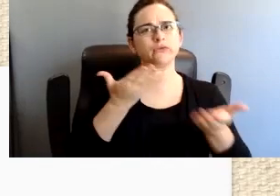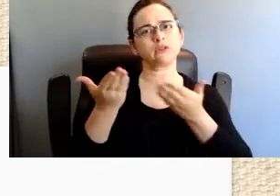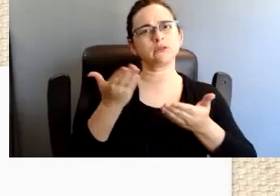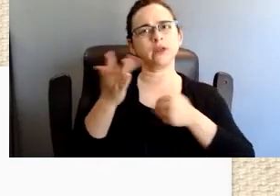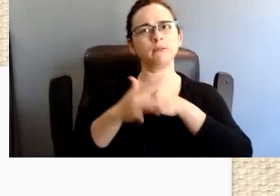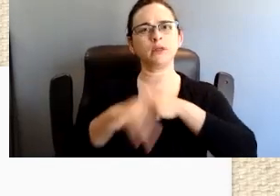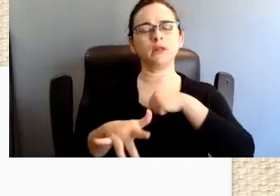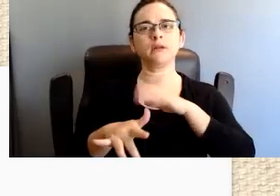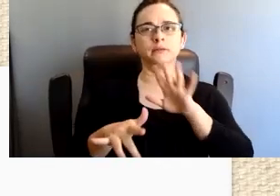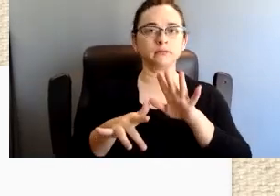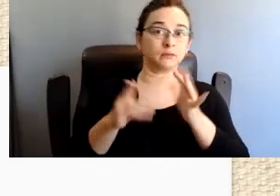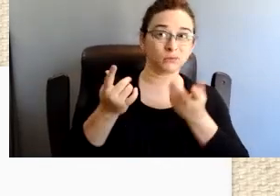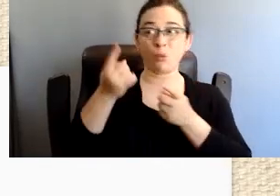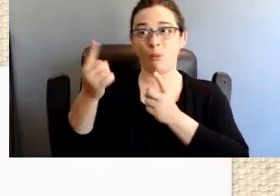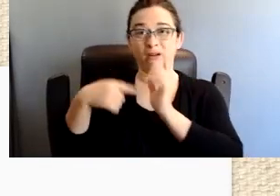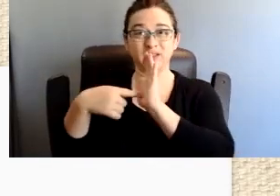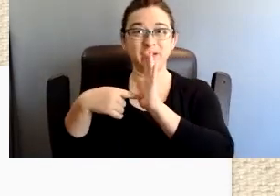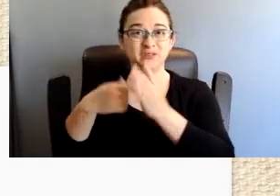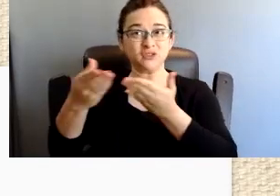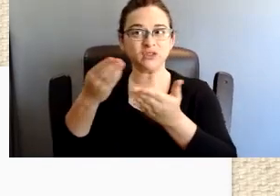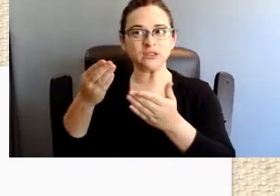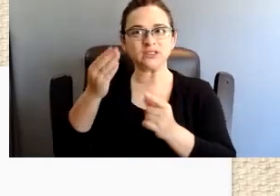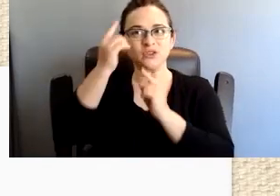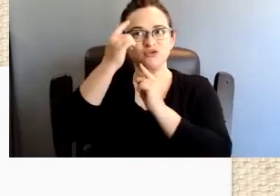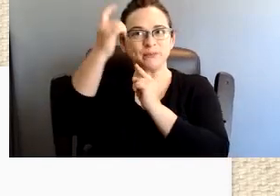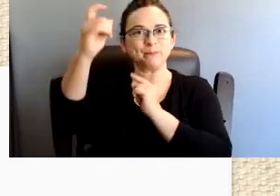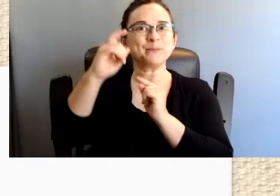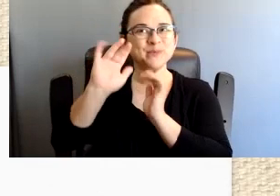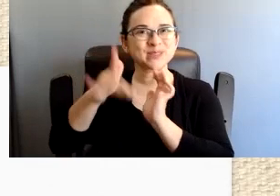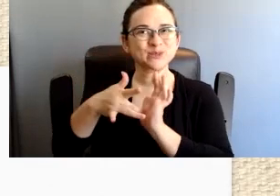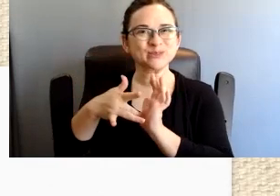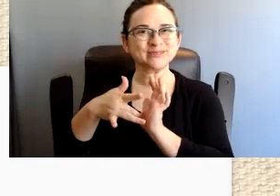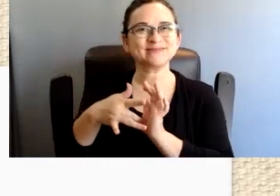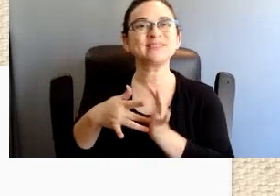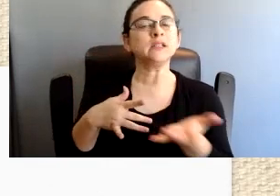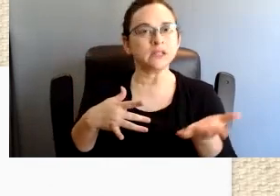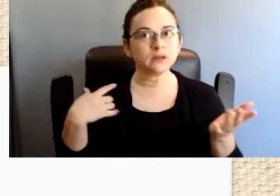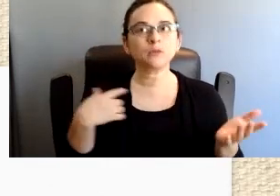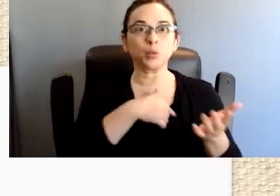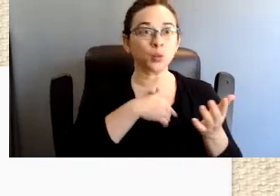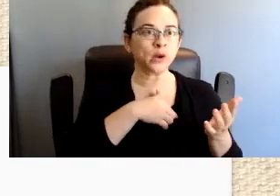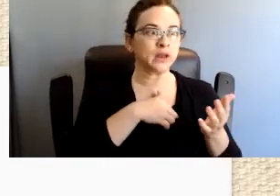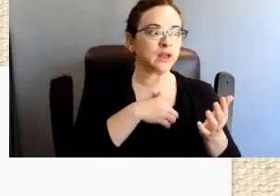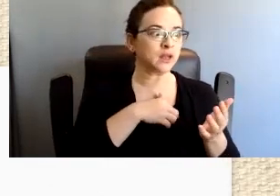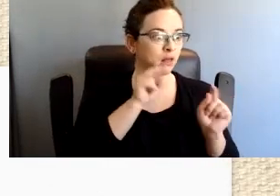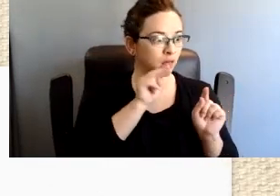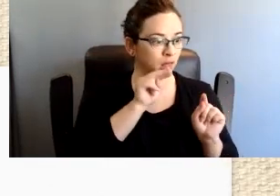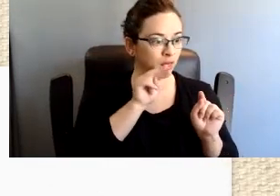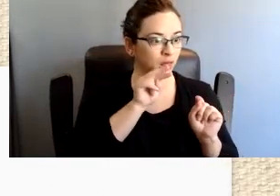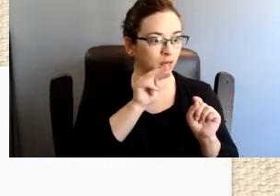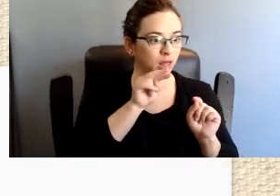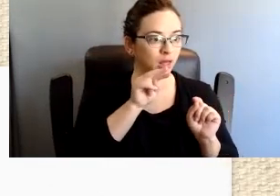example, the Dream Center is something that we try to look for all those, and we're always getting updated with all those legislations and the way we can help.